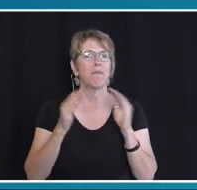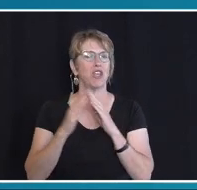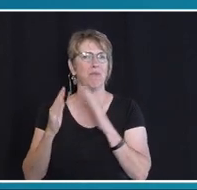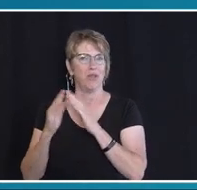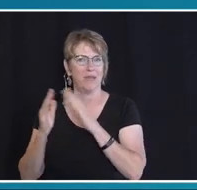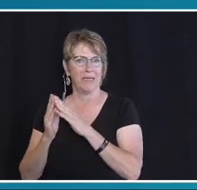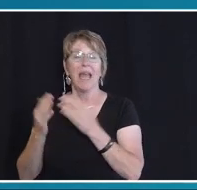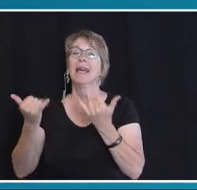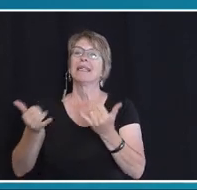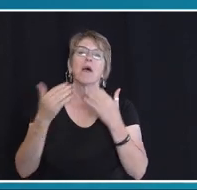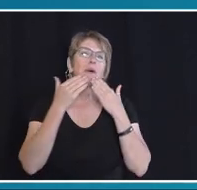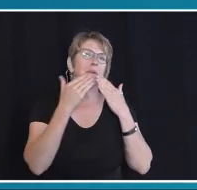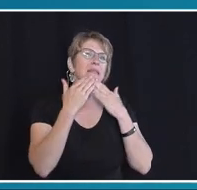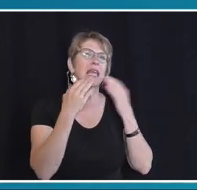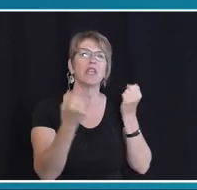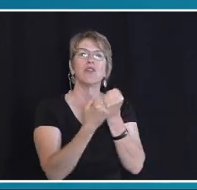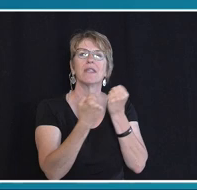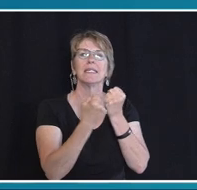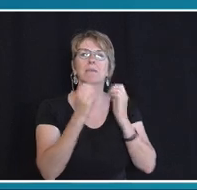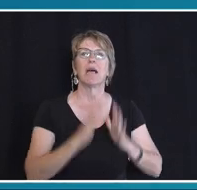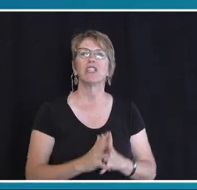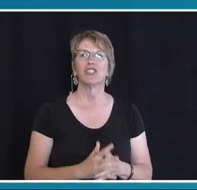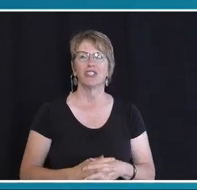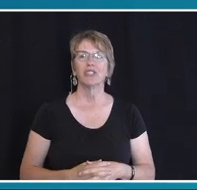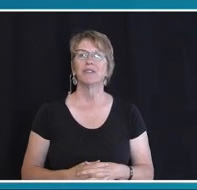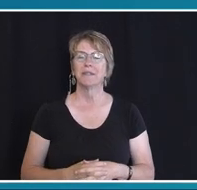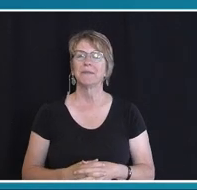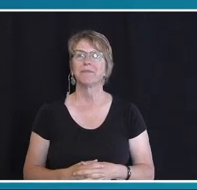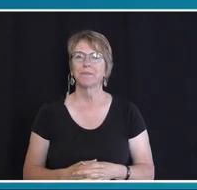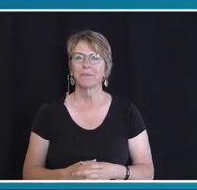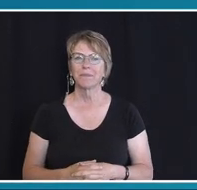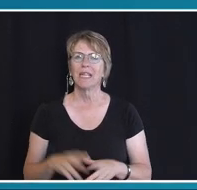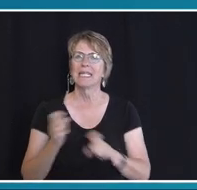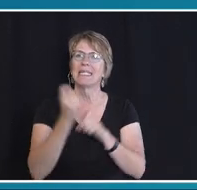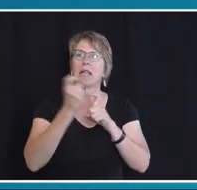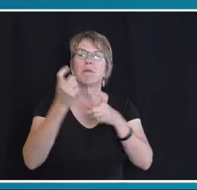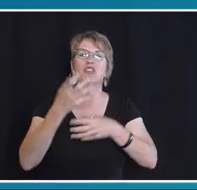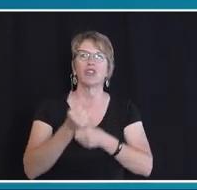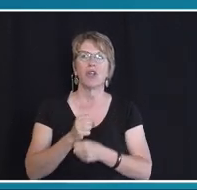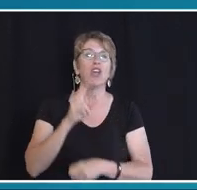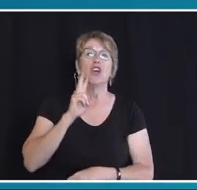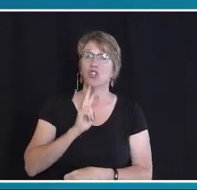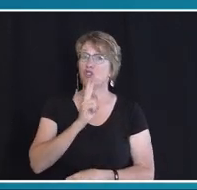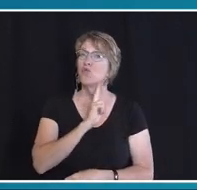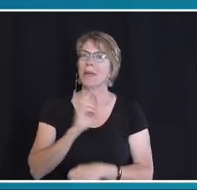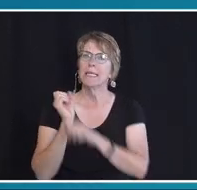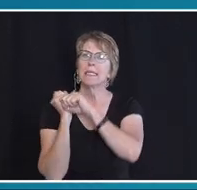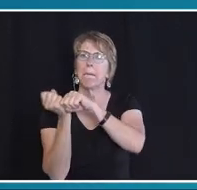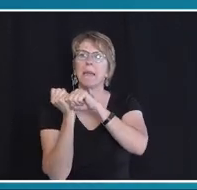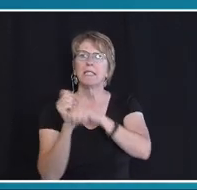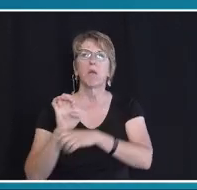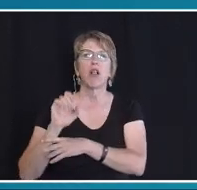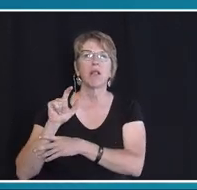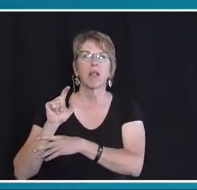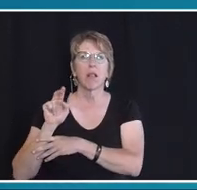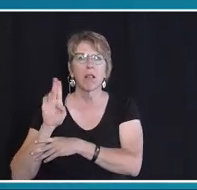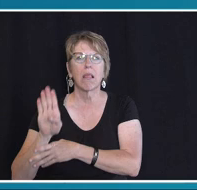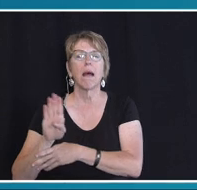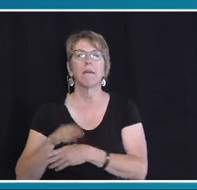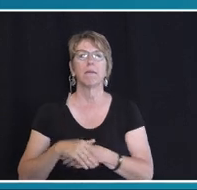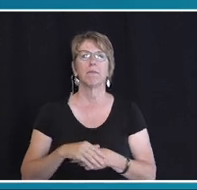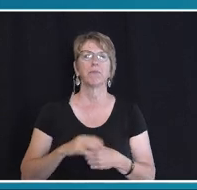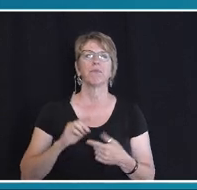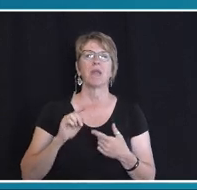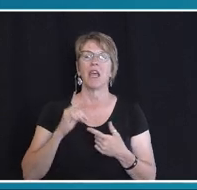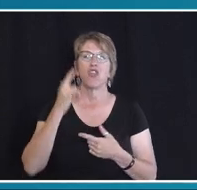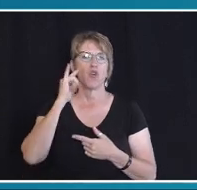it's time to thank the sponsors of this year's Celebration of Courage. We're grateful to the Minnesota Twins Baseball Club for their leadership and generosity as